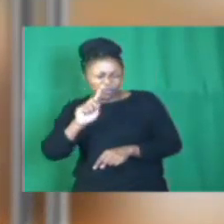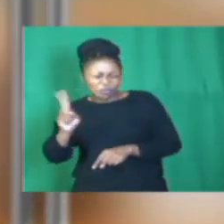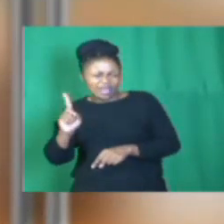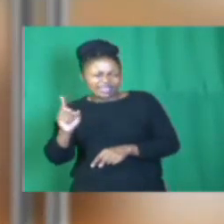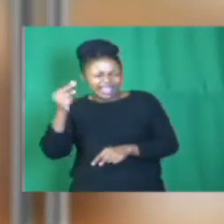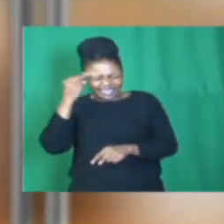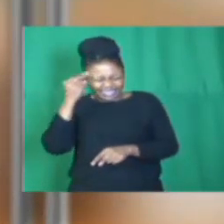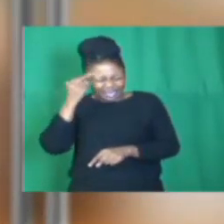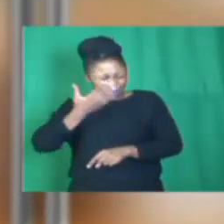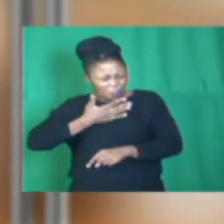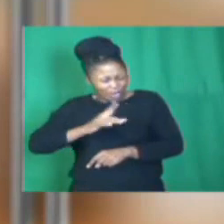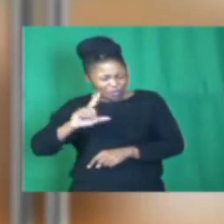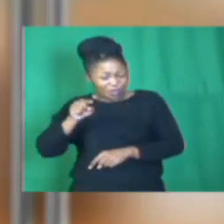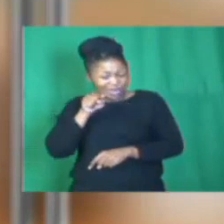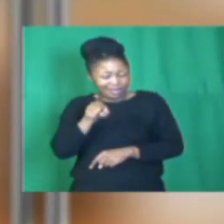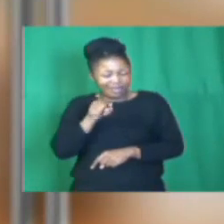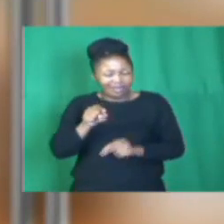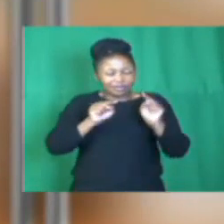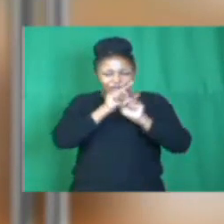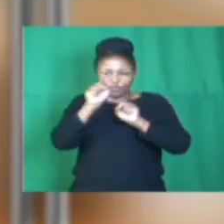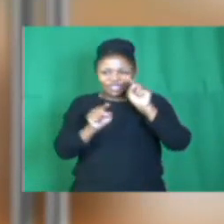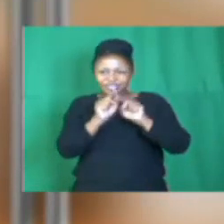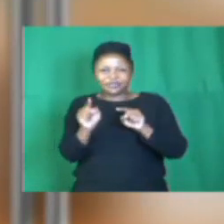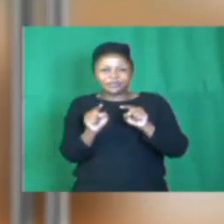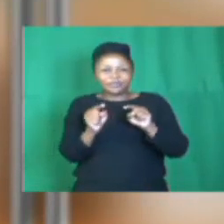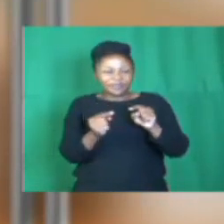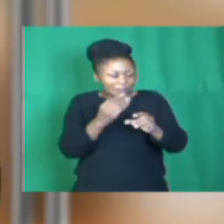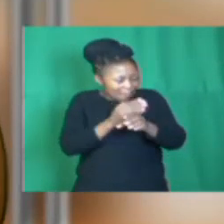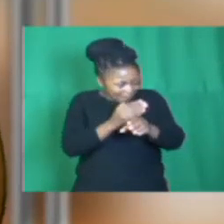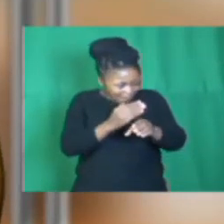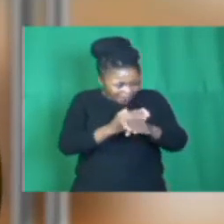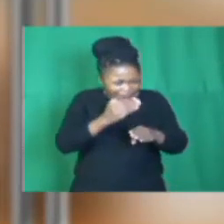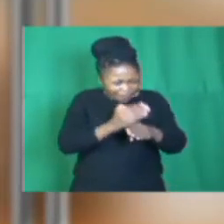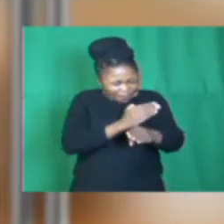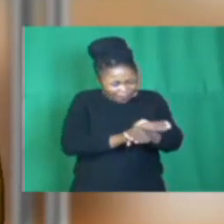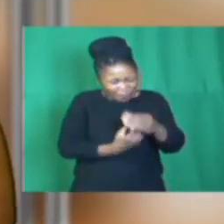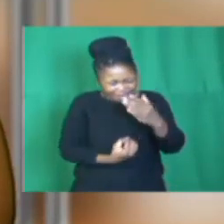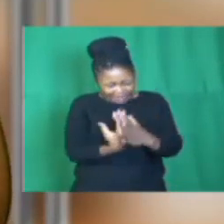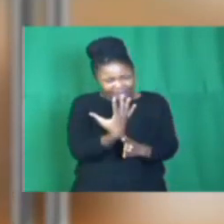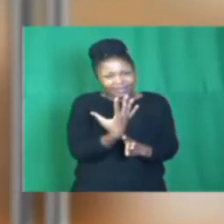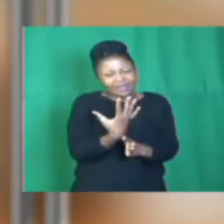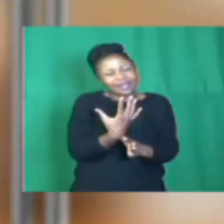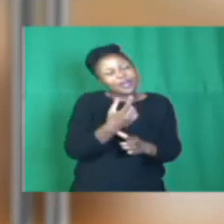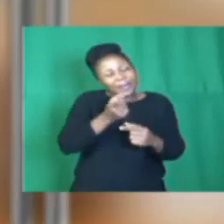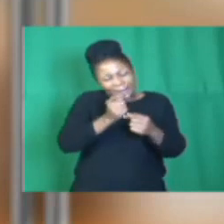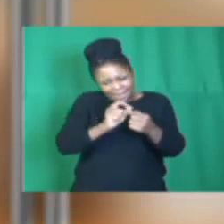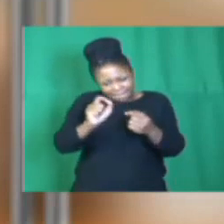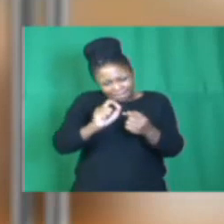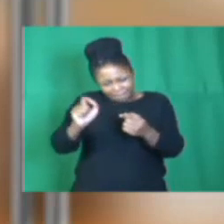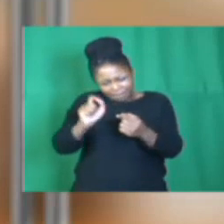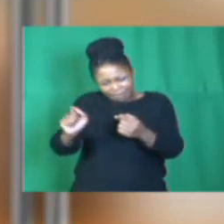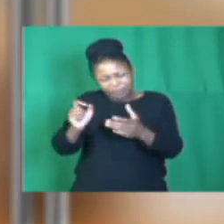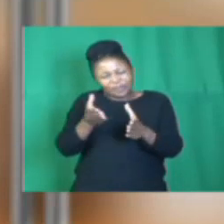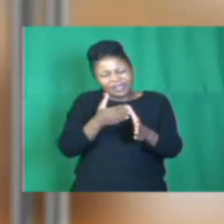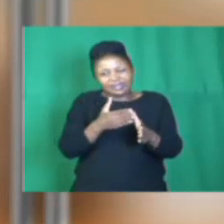the demands of the question before you can actually move to answering the question